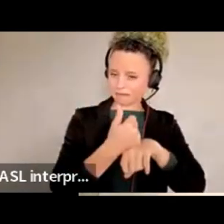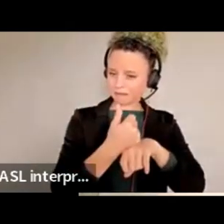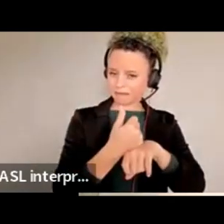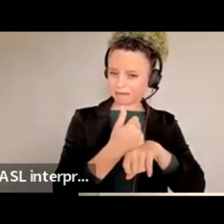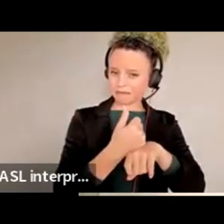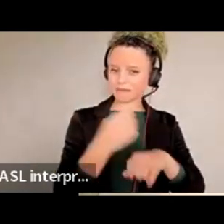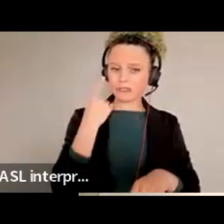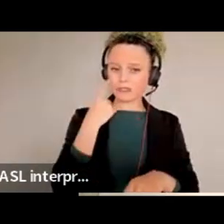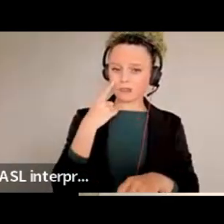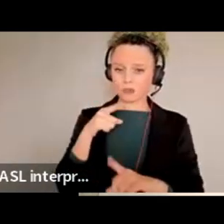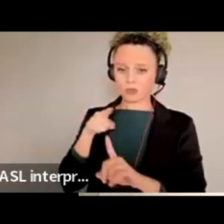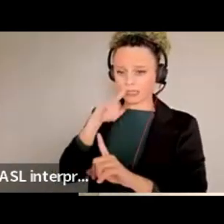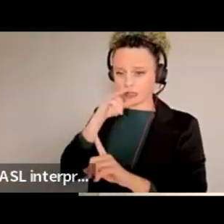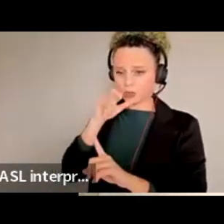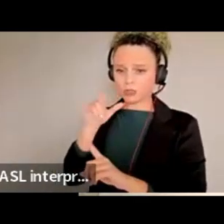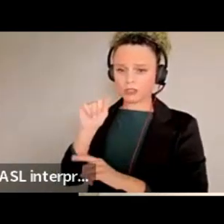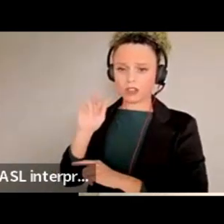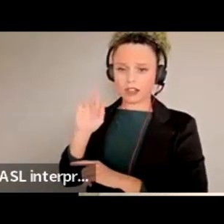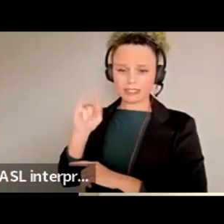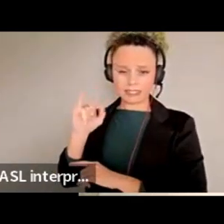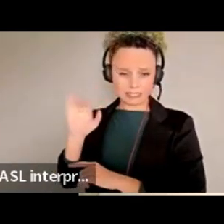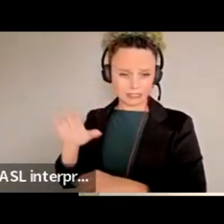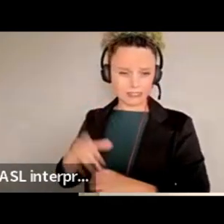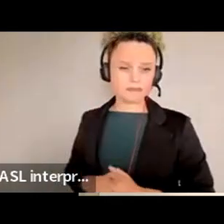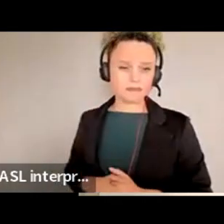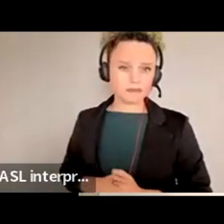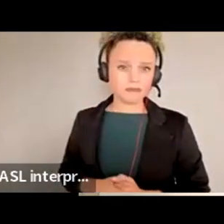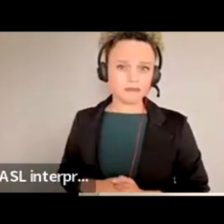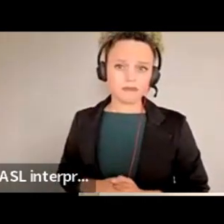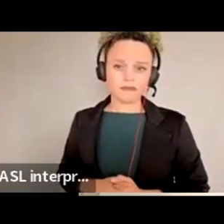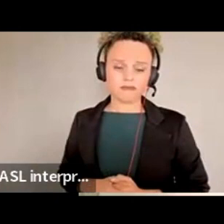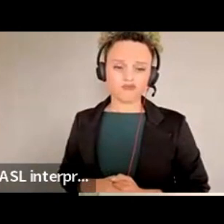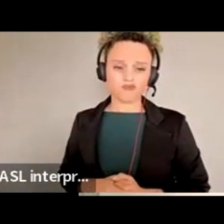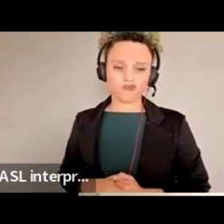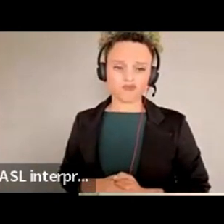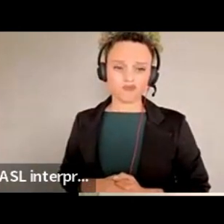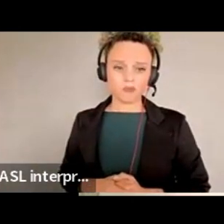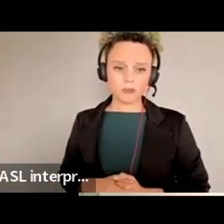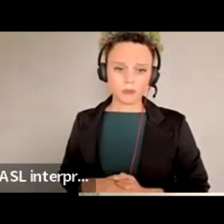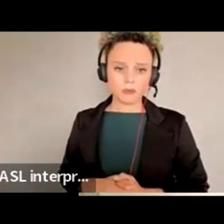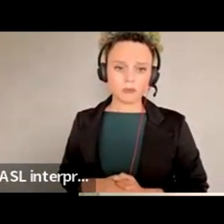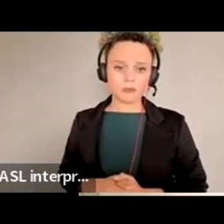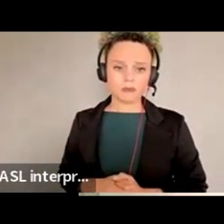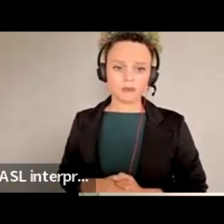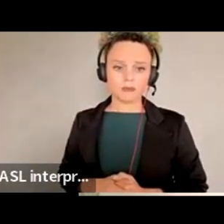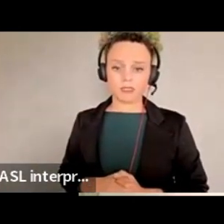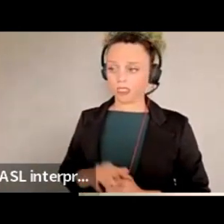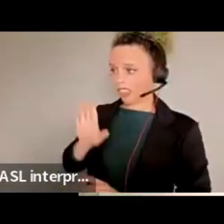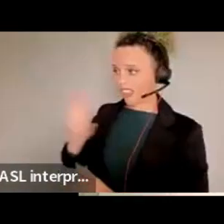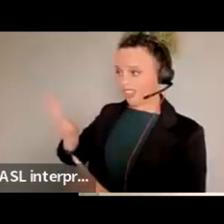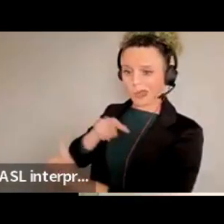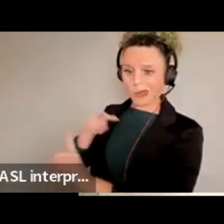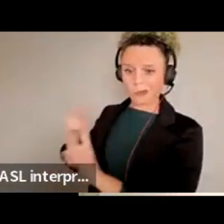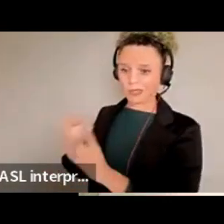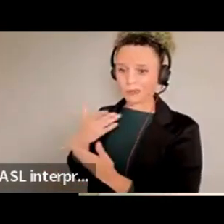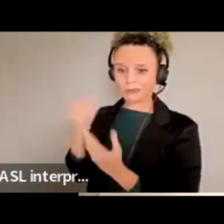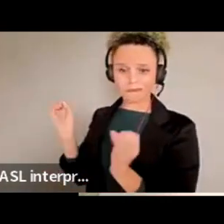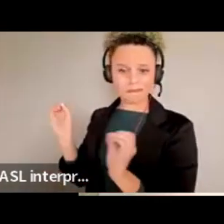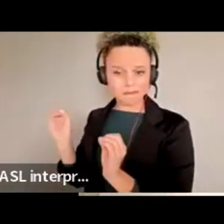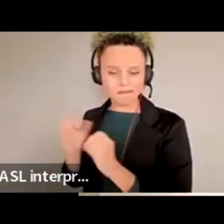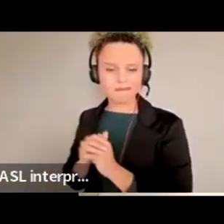language. This is only a year ago, and this is still the mentality towards kids who are autistic.